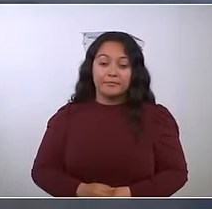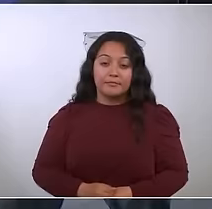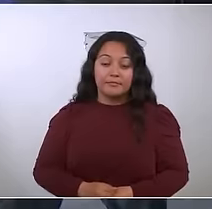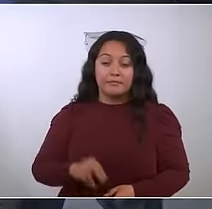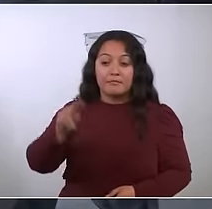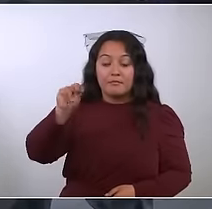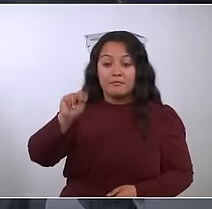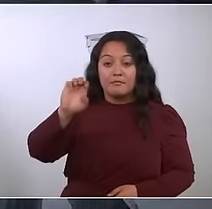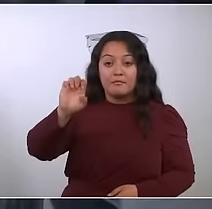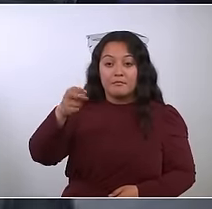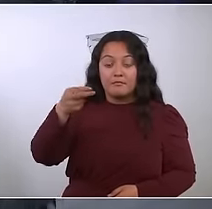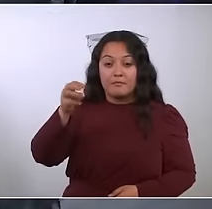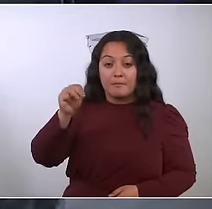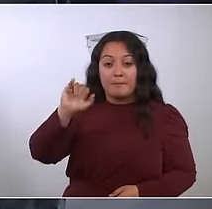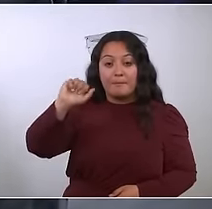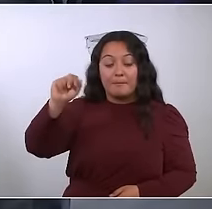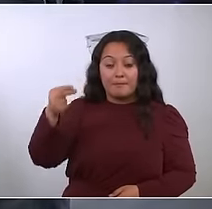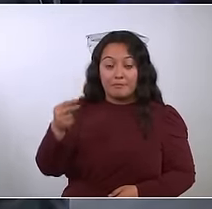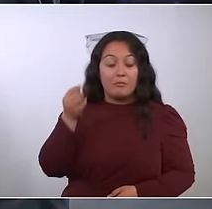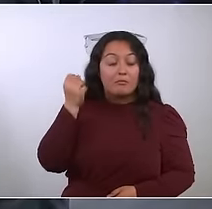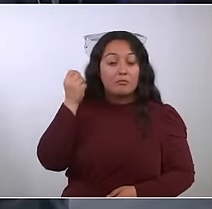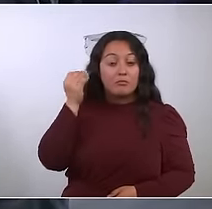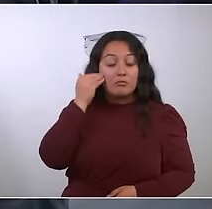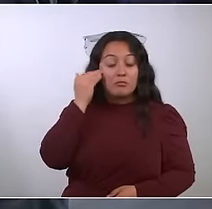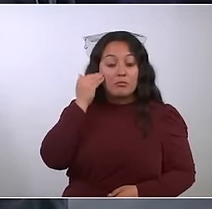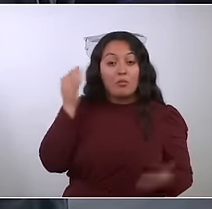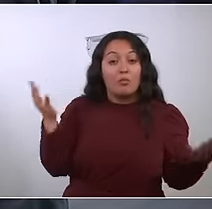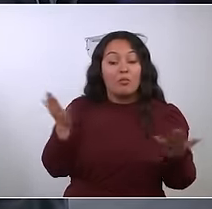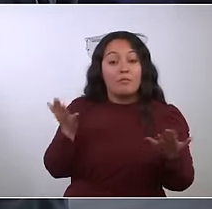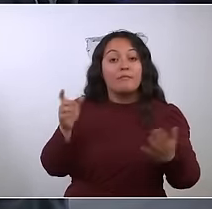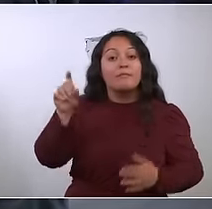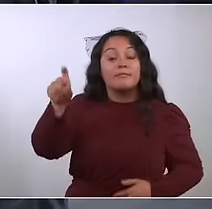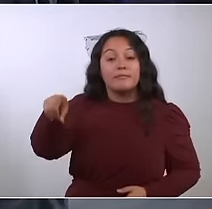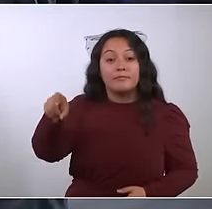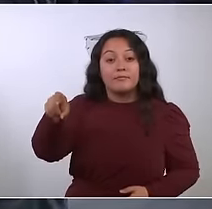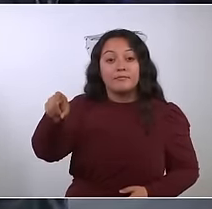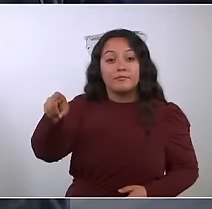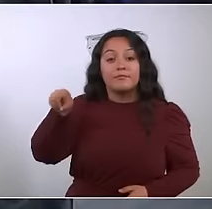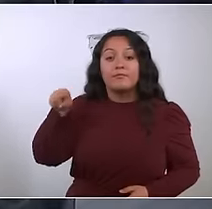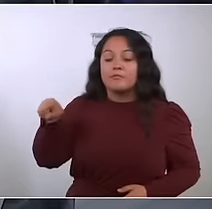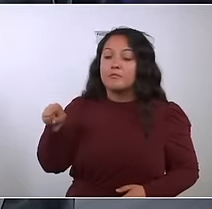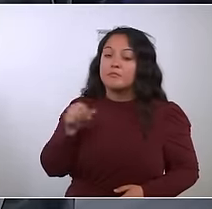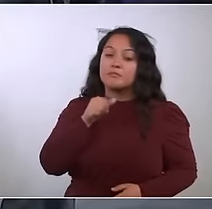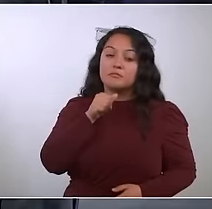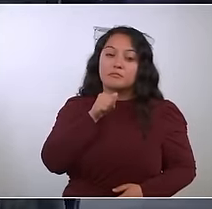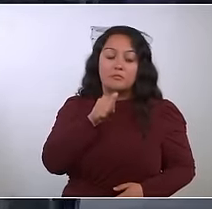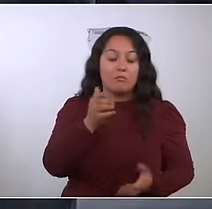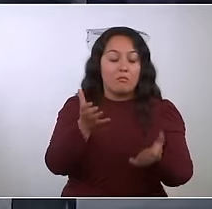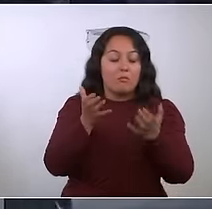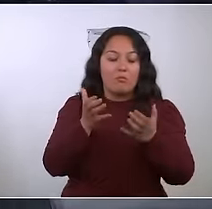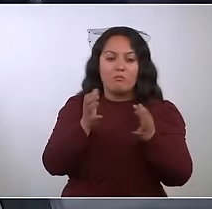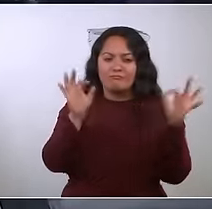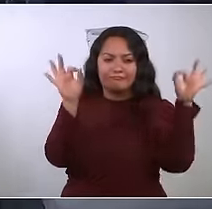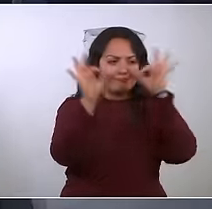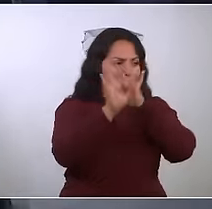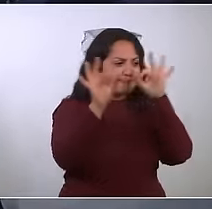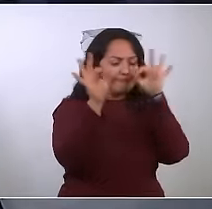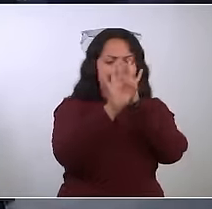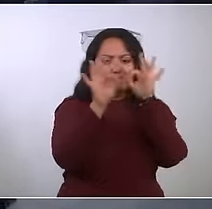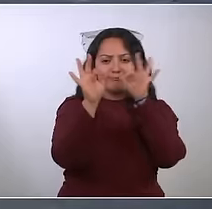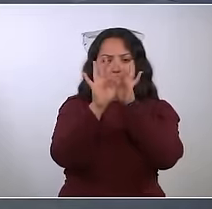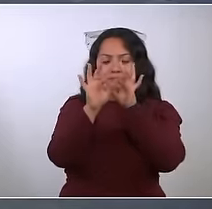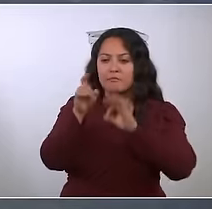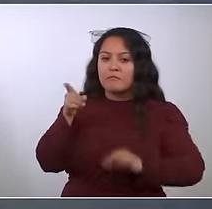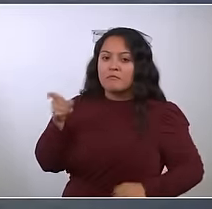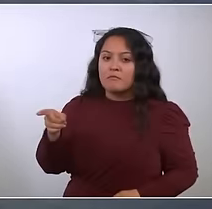Nehemiah knew. Nehemiah sabía what was needed. Lo que se necesitaba. Nehemiah did not want to get distracted. Nehemiah no se quería distraer. Nehemiah